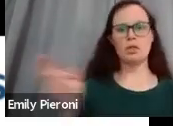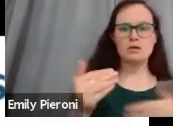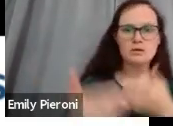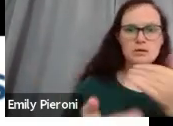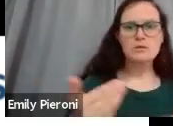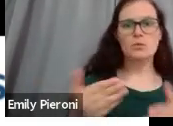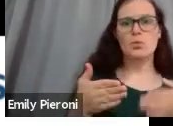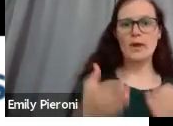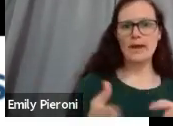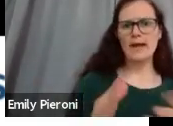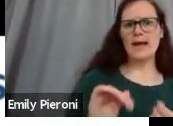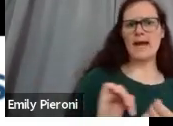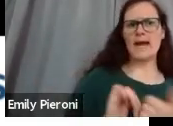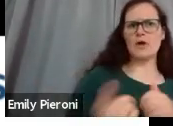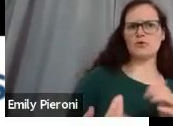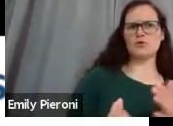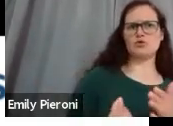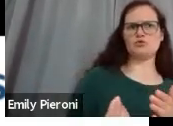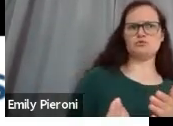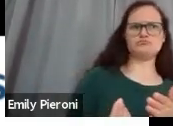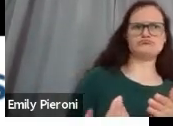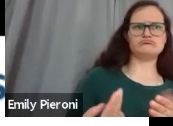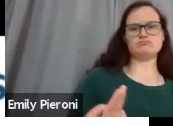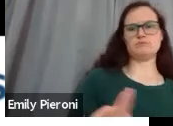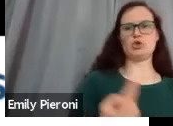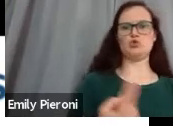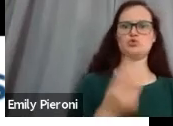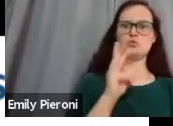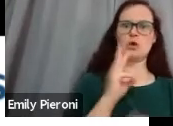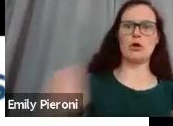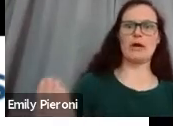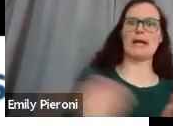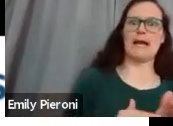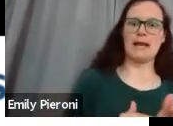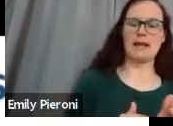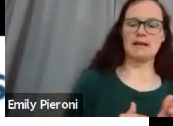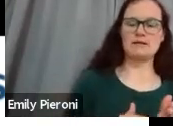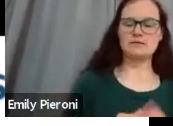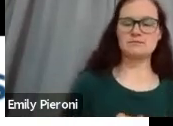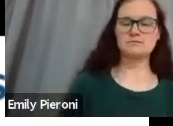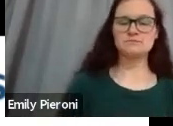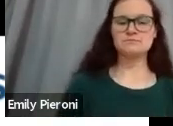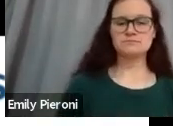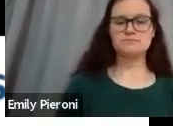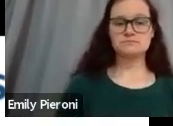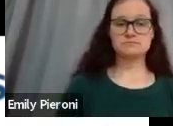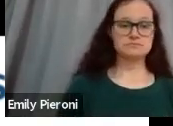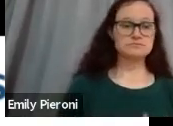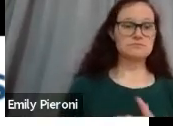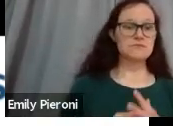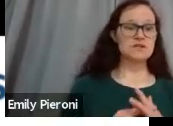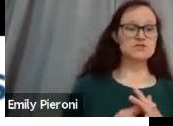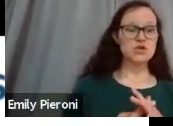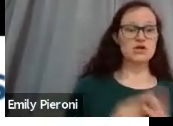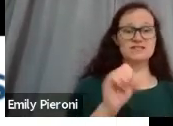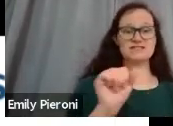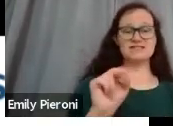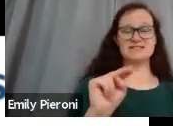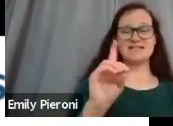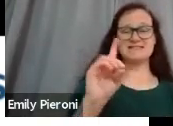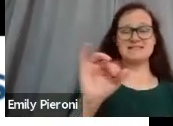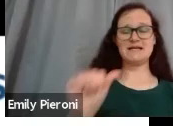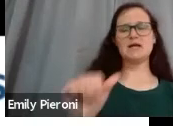that for beneficial uses. So we started with Los Alamos and Sandia in the early